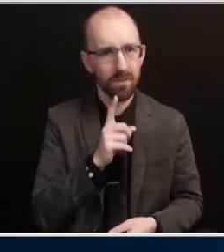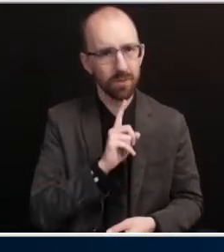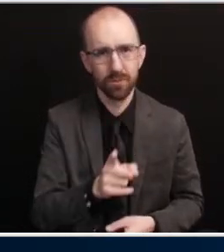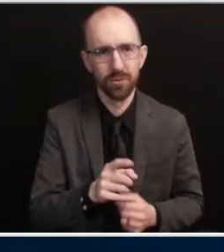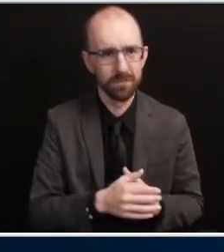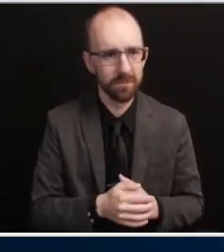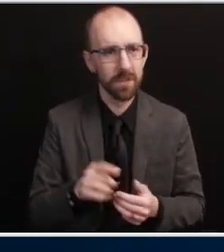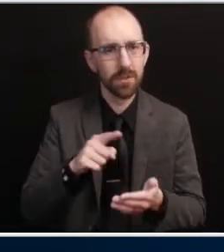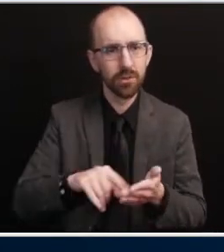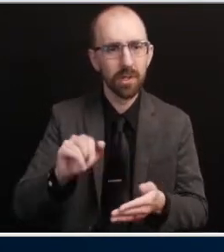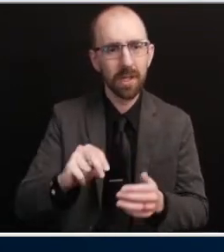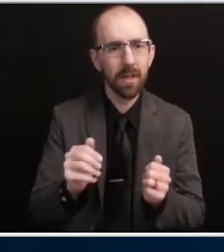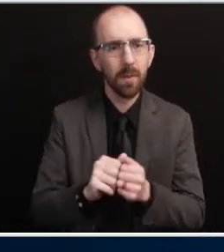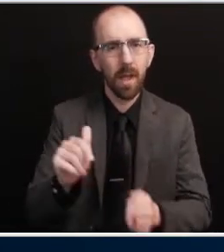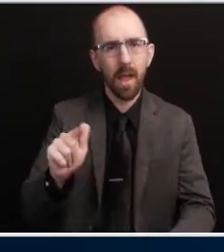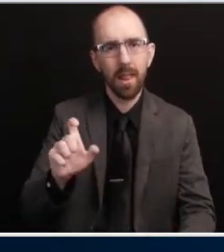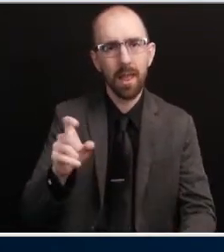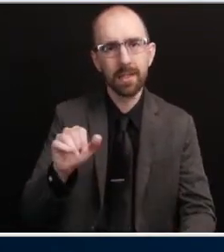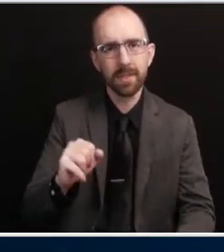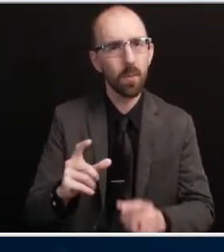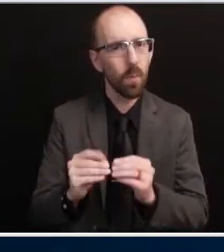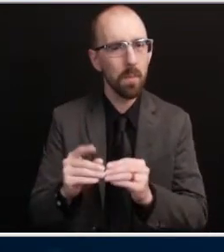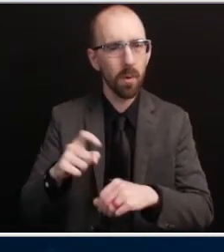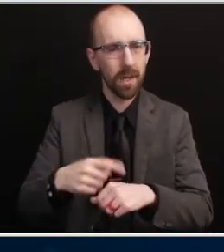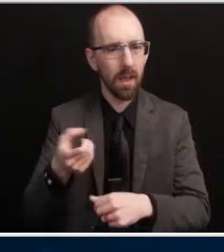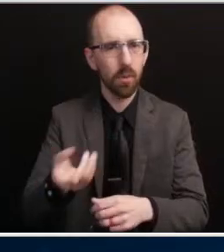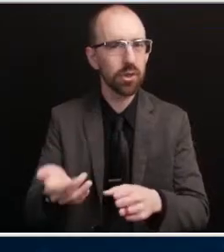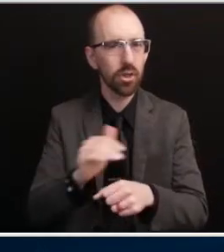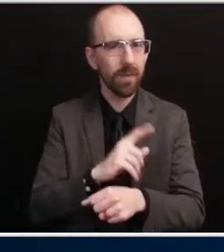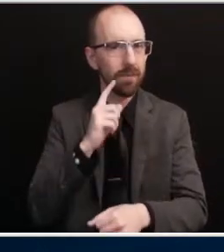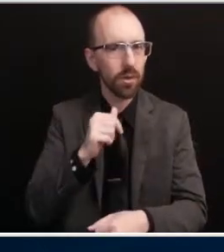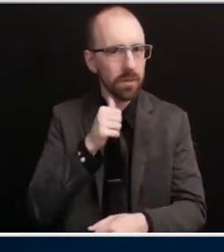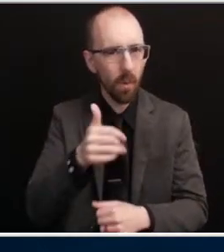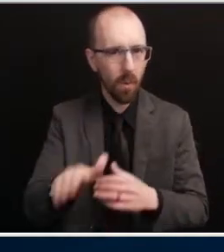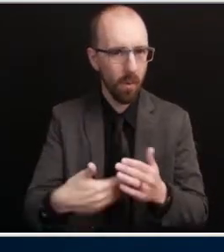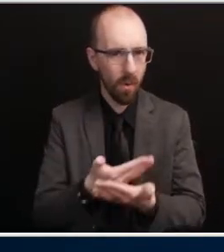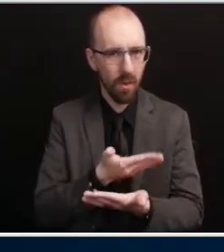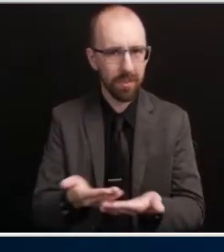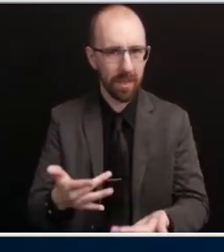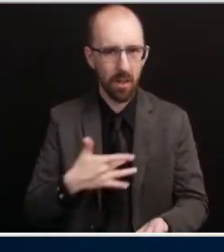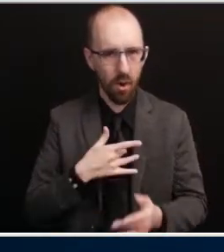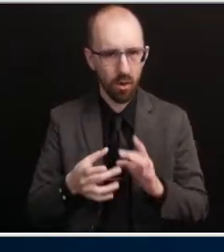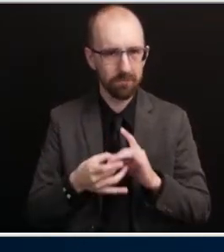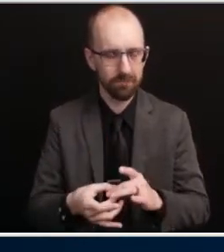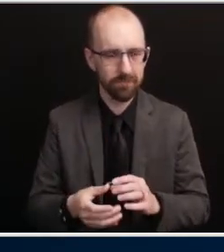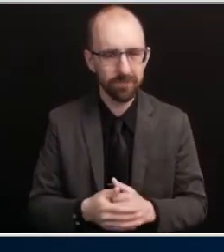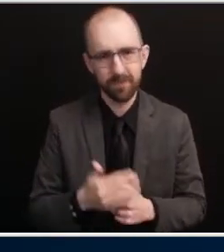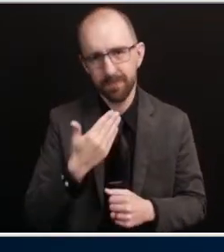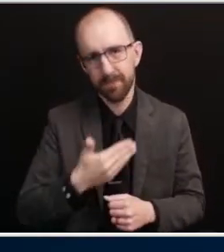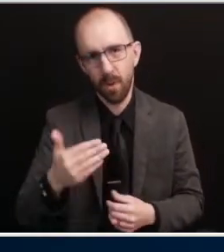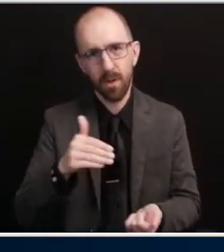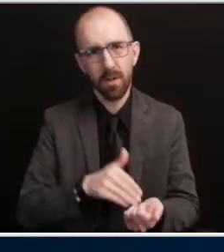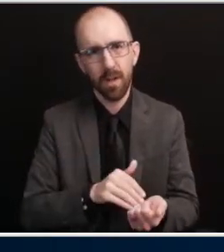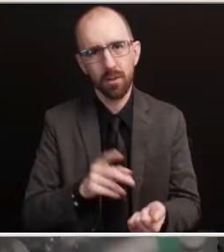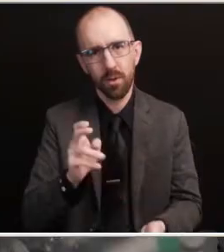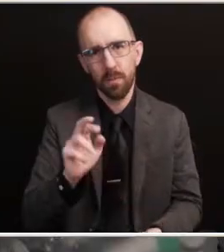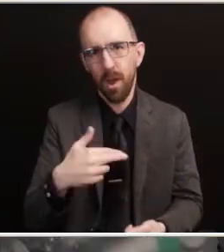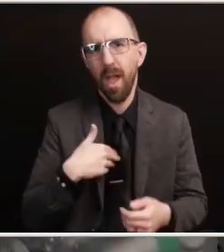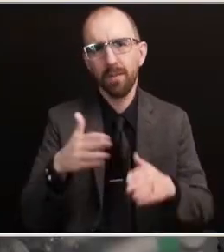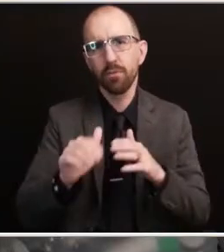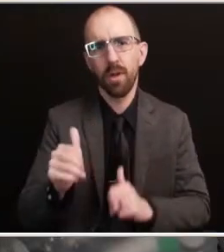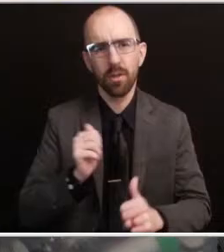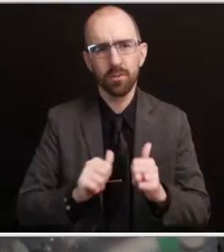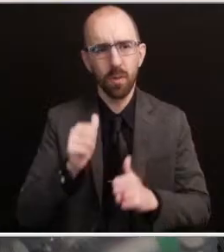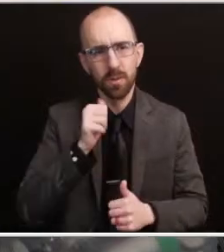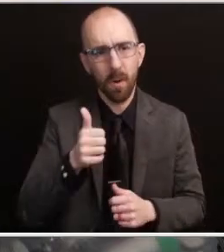in with Alexis one more time to see what she's covering for tomorrow's All Things Heart. Alexis? Good morning, Dr. Coomer. We have a great show tomorrow. It's about